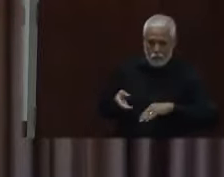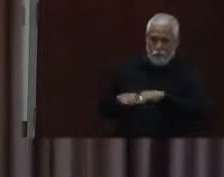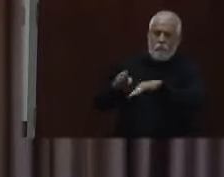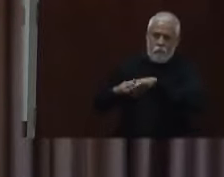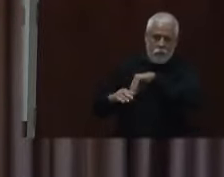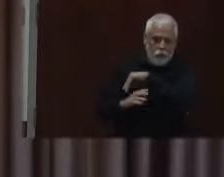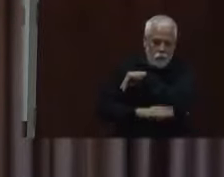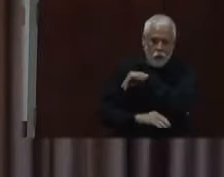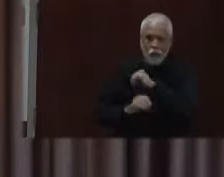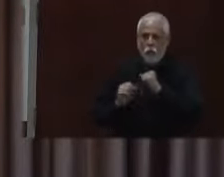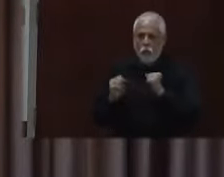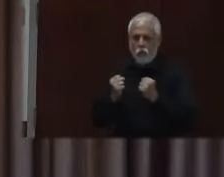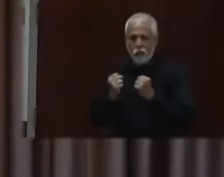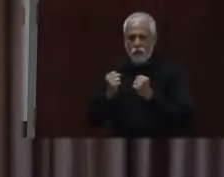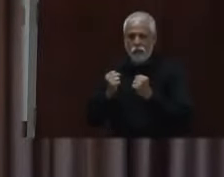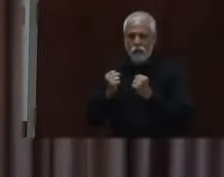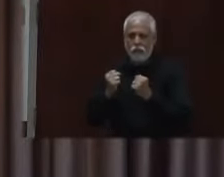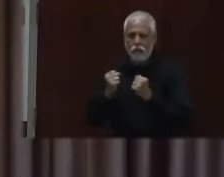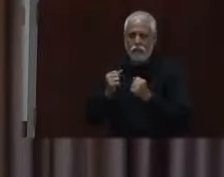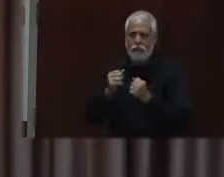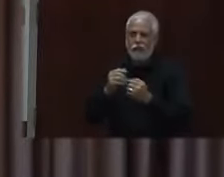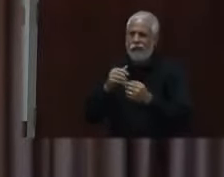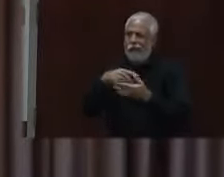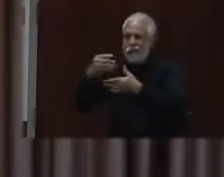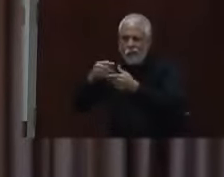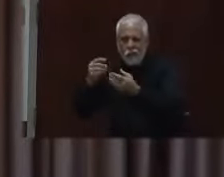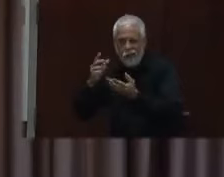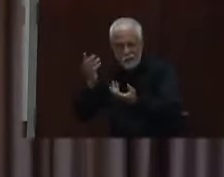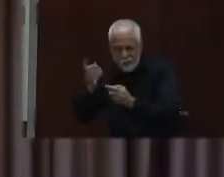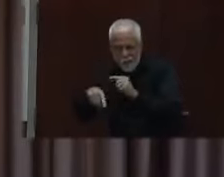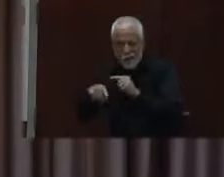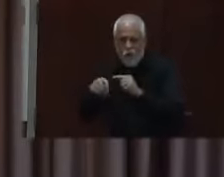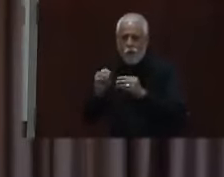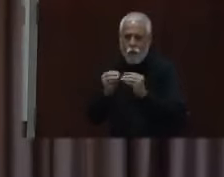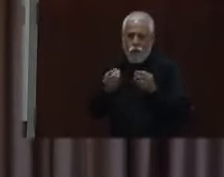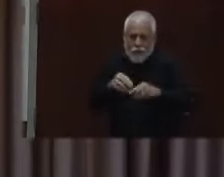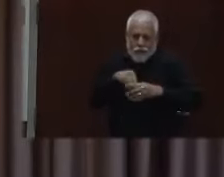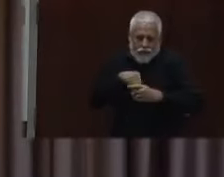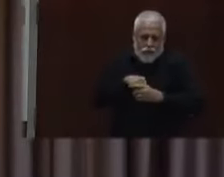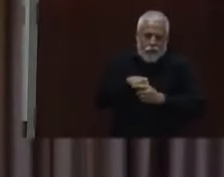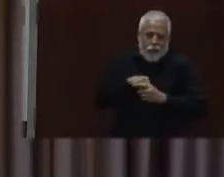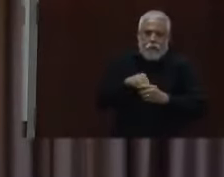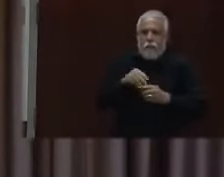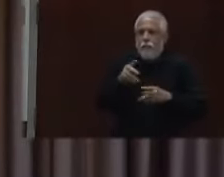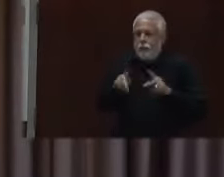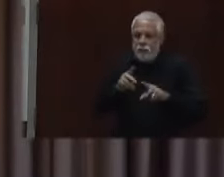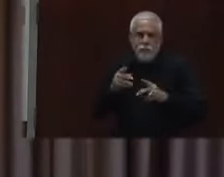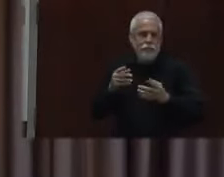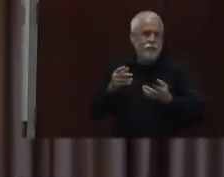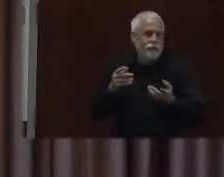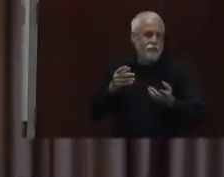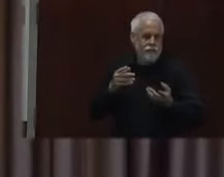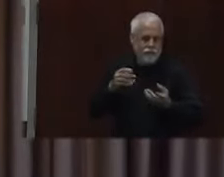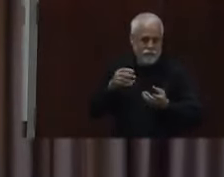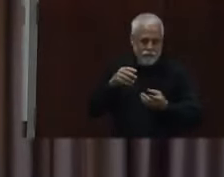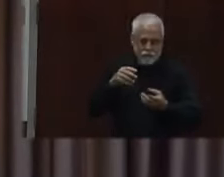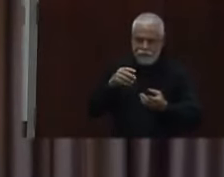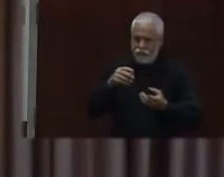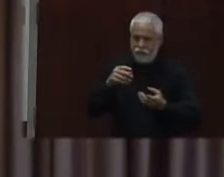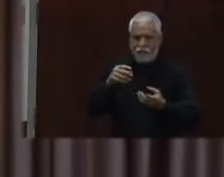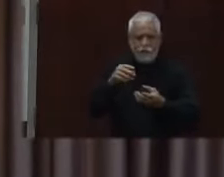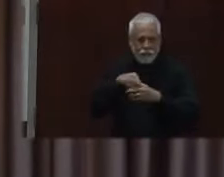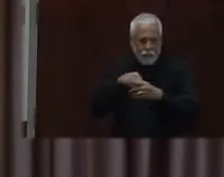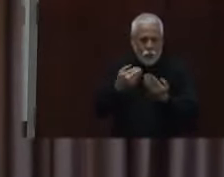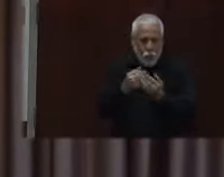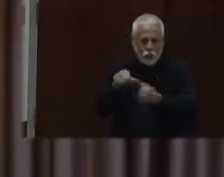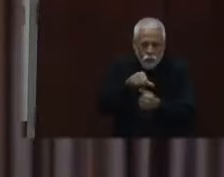people have less opportunities to do things outdoors, and there's just more happening indoors. People are, indoors in